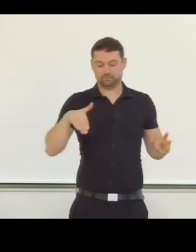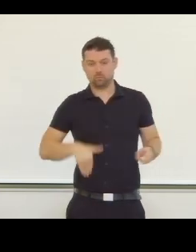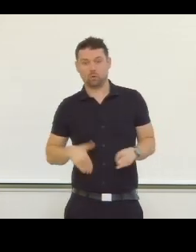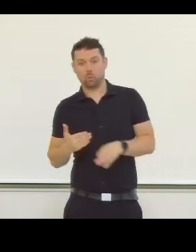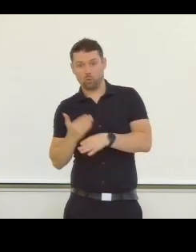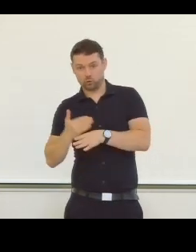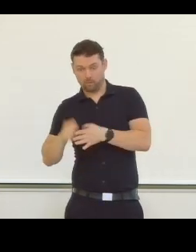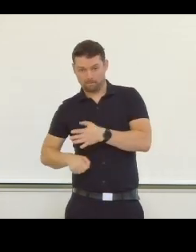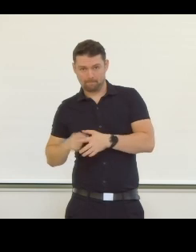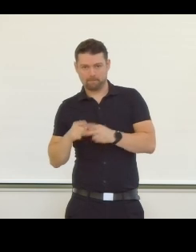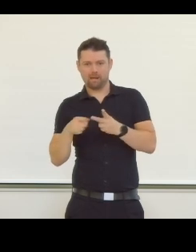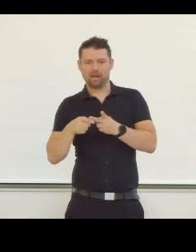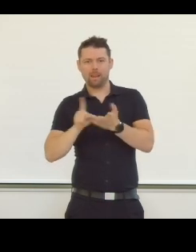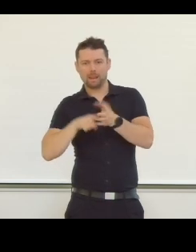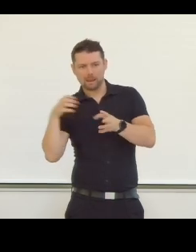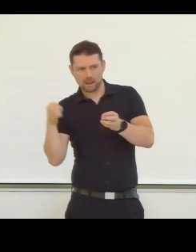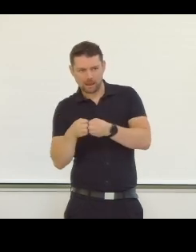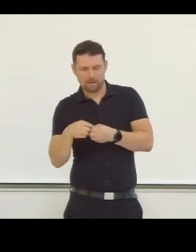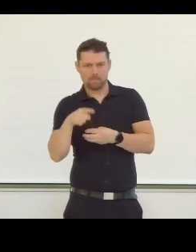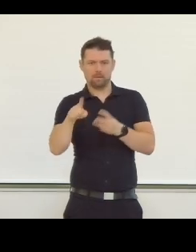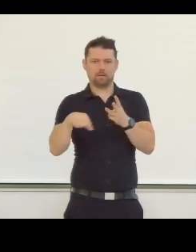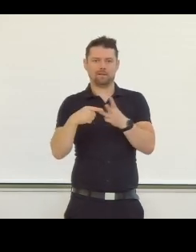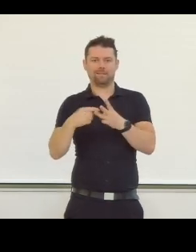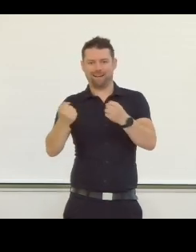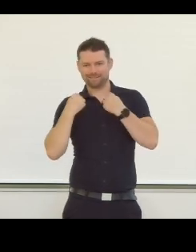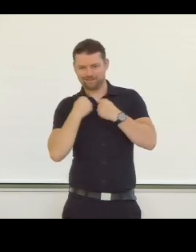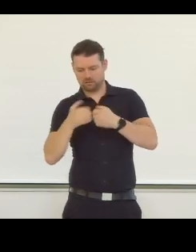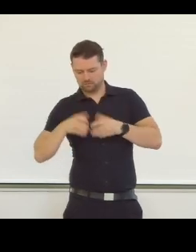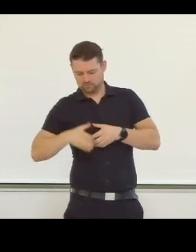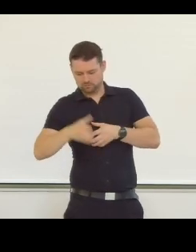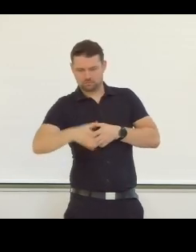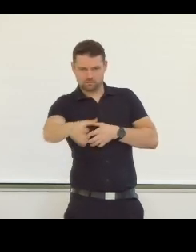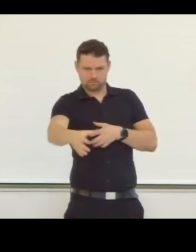module, and a place for exercising.